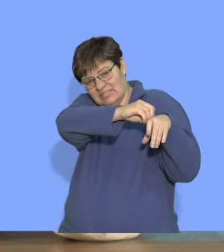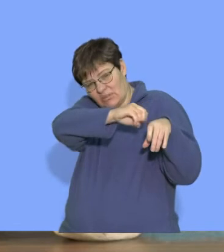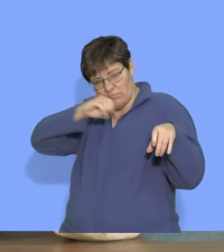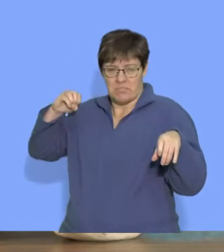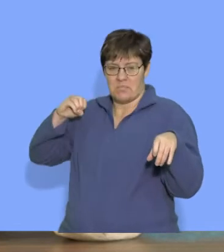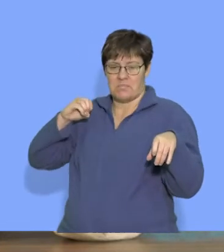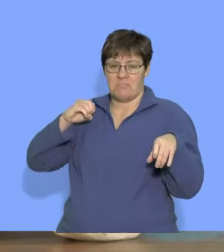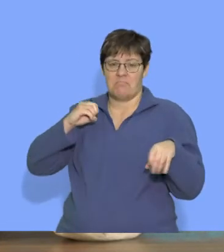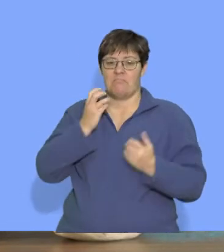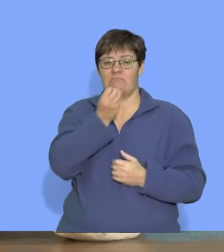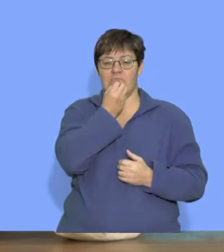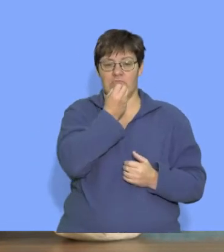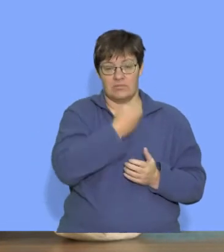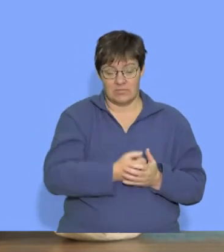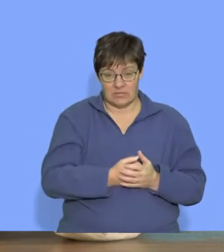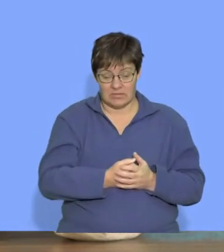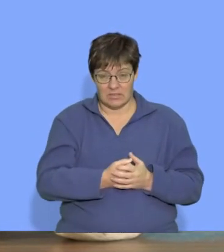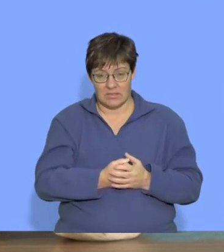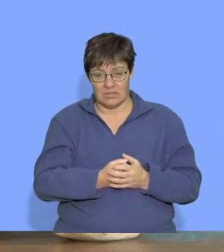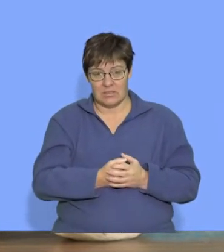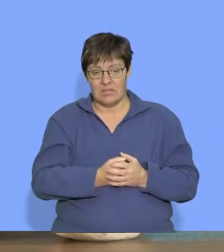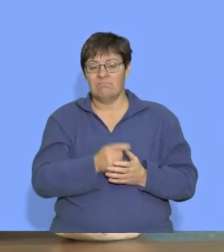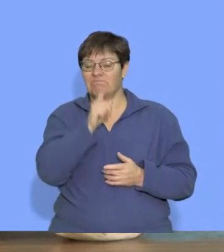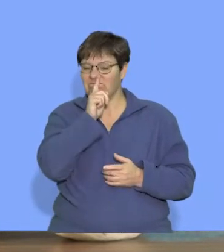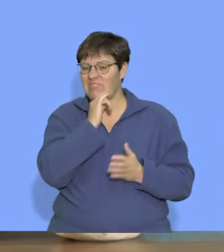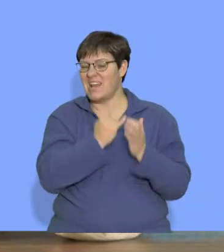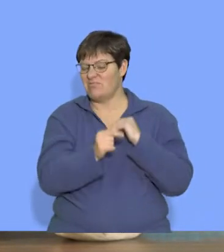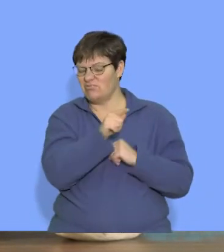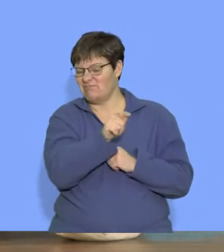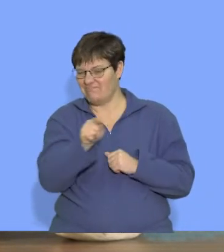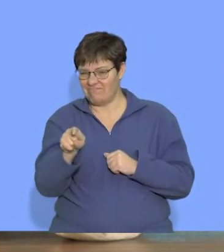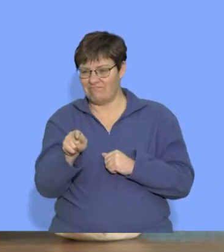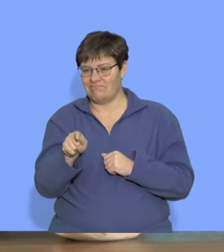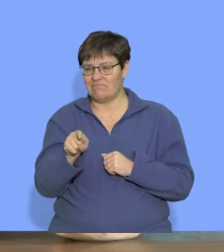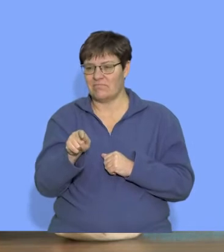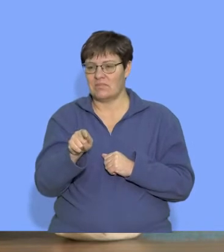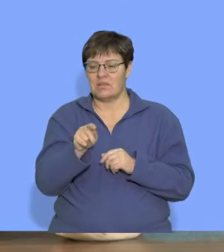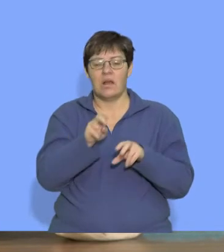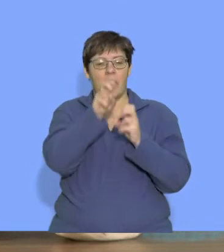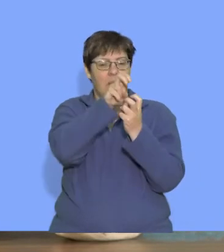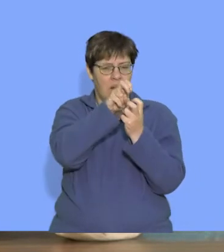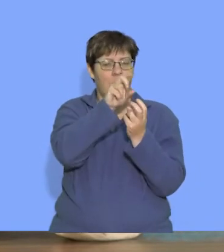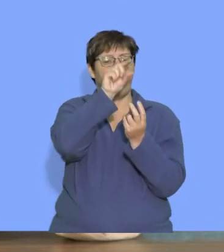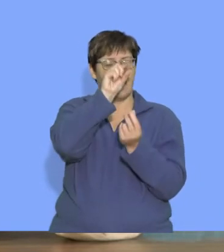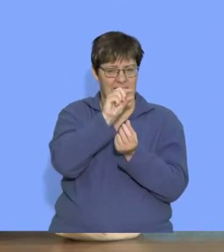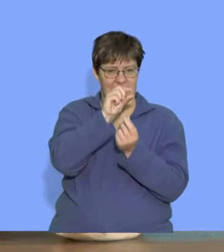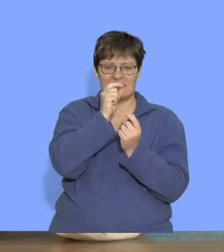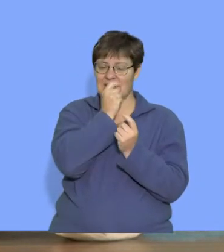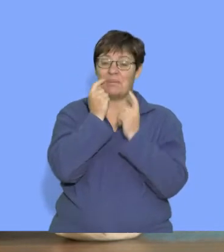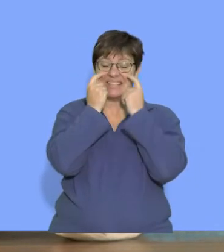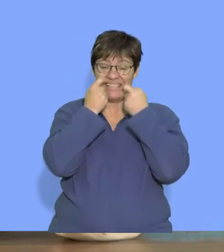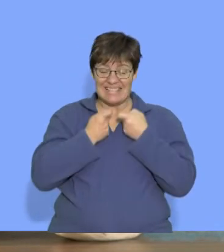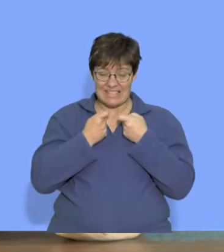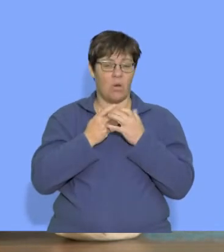prey, tear off the meat. And so you find that these individuals have smaller incisors but well-developed